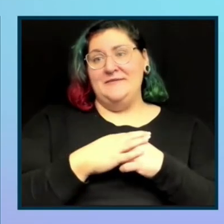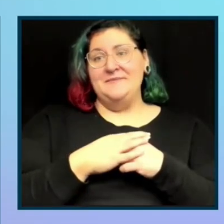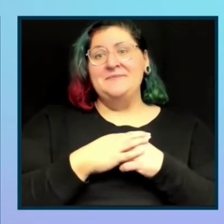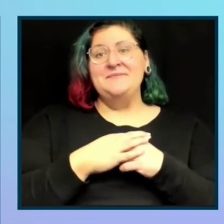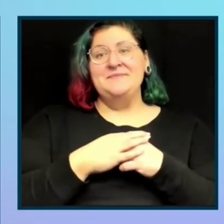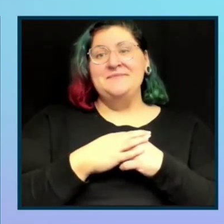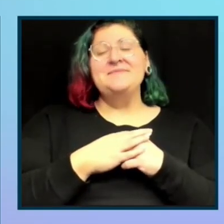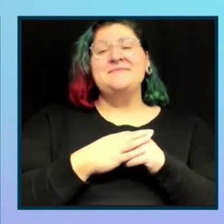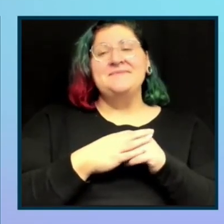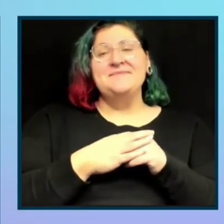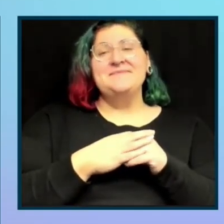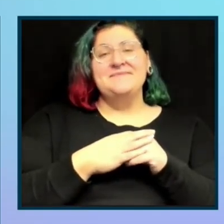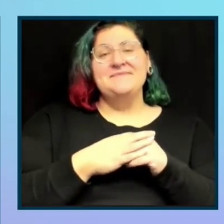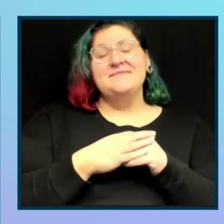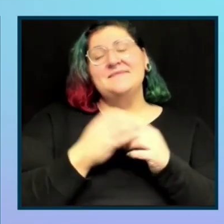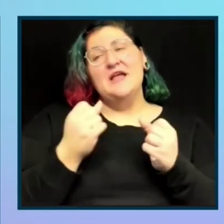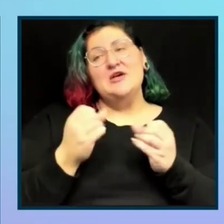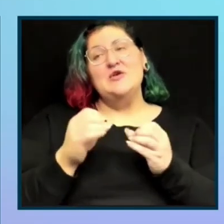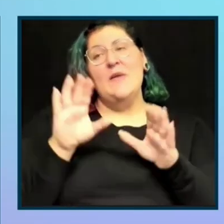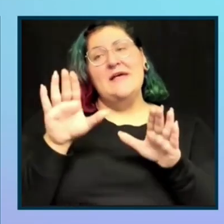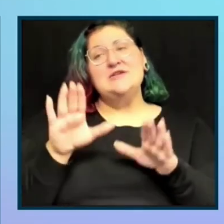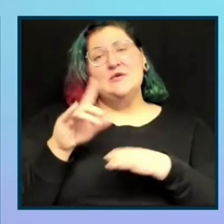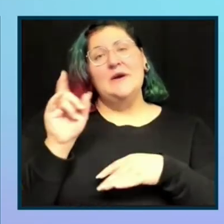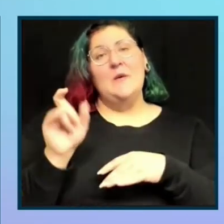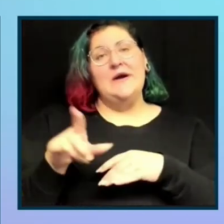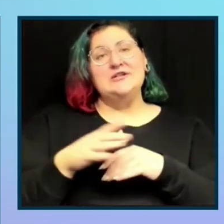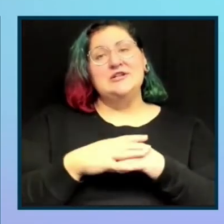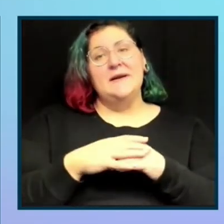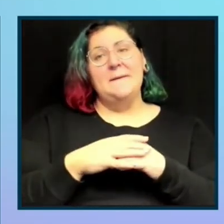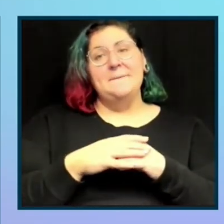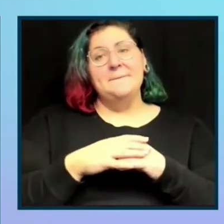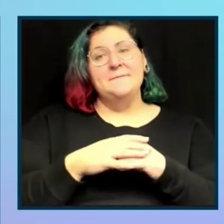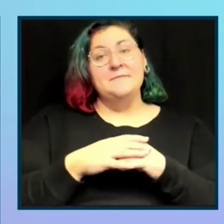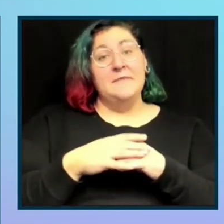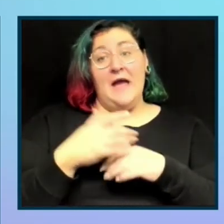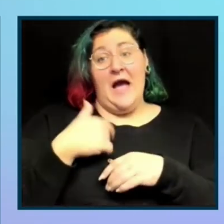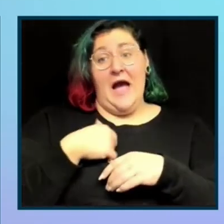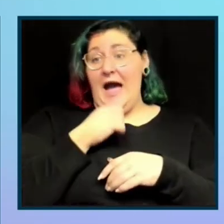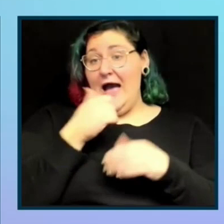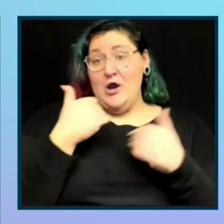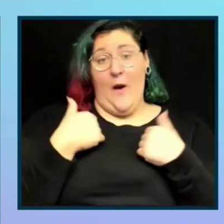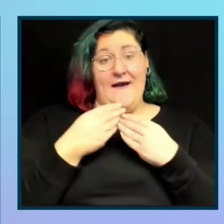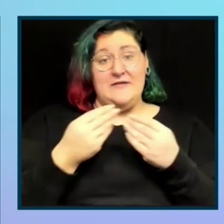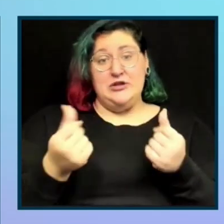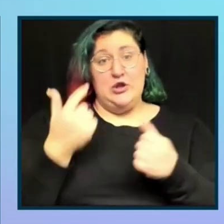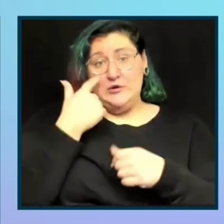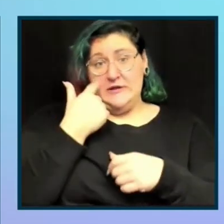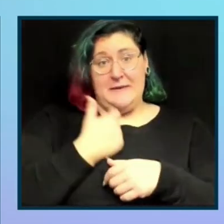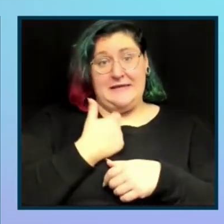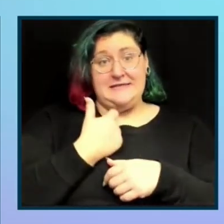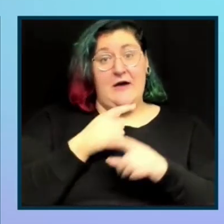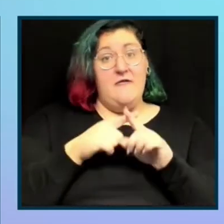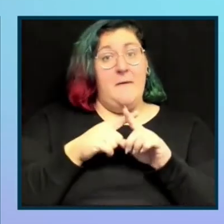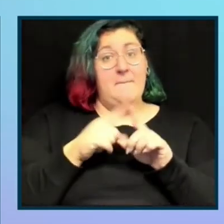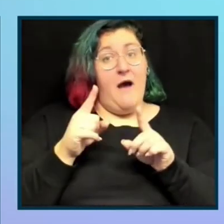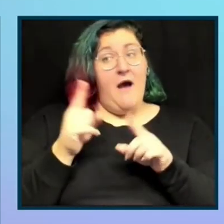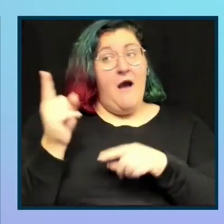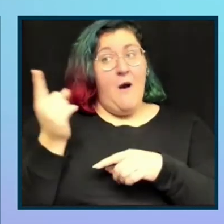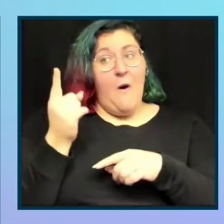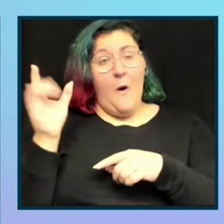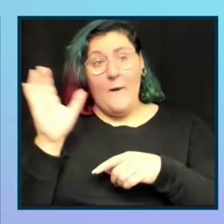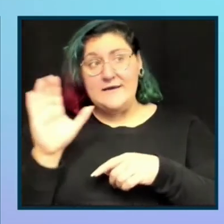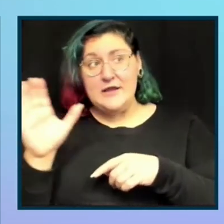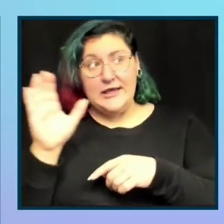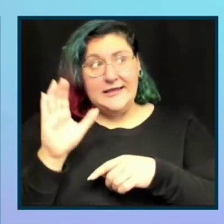that. So that's a great question. I don't have any solutions, but we're always looking for one. If anyone